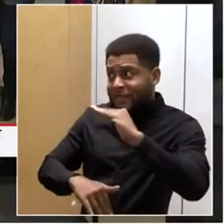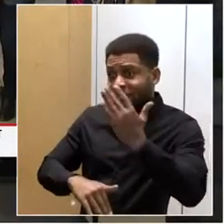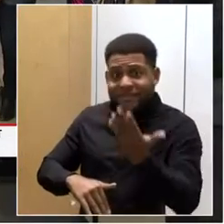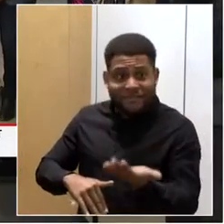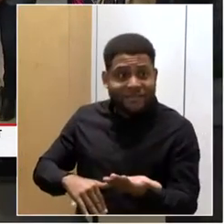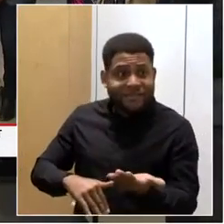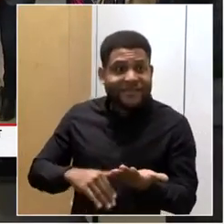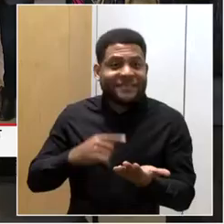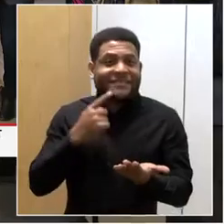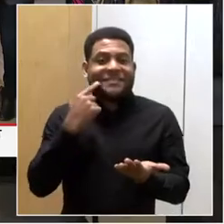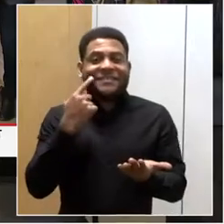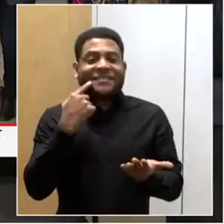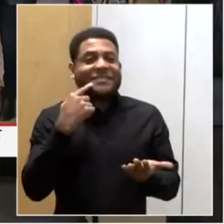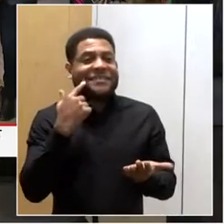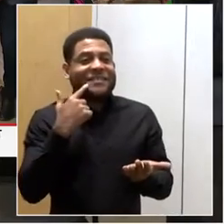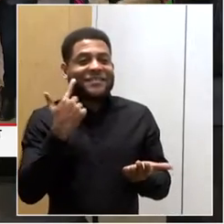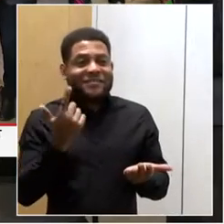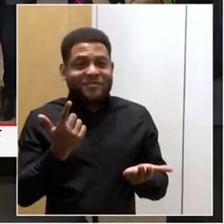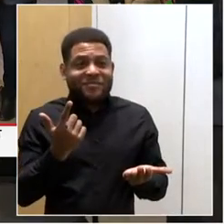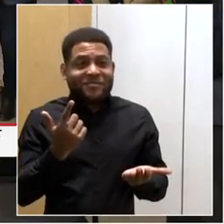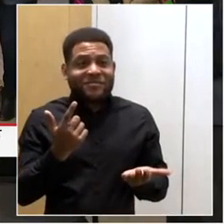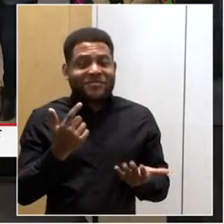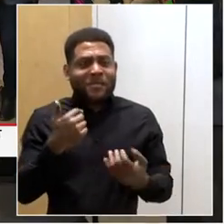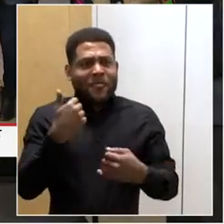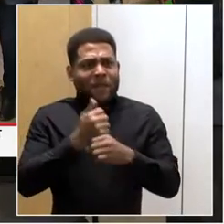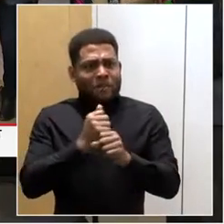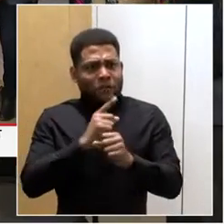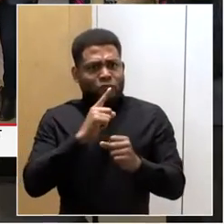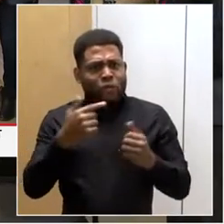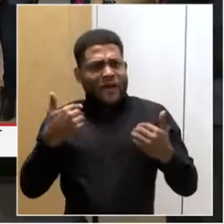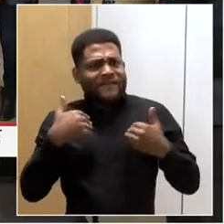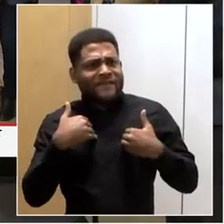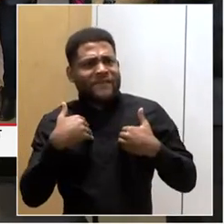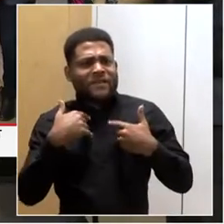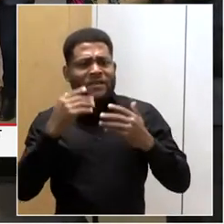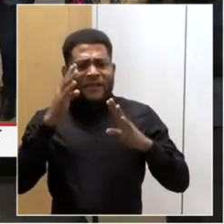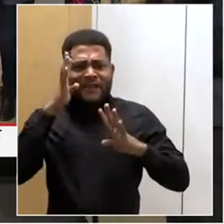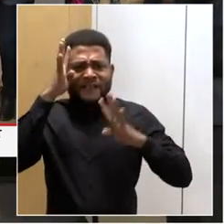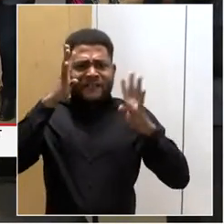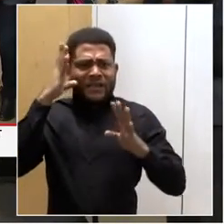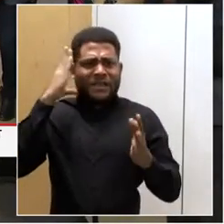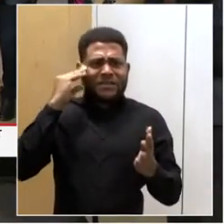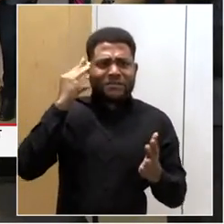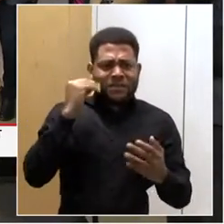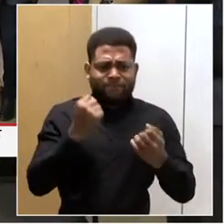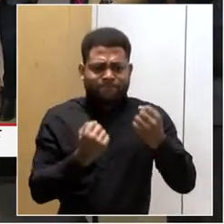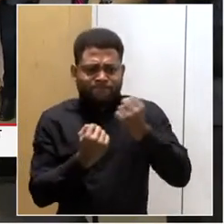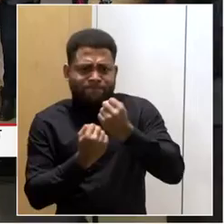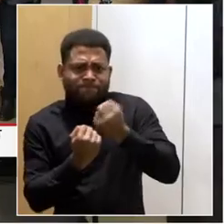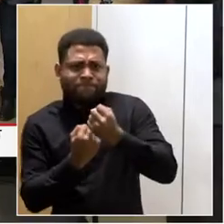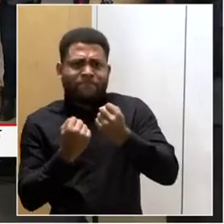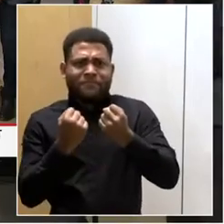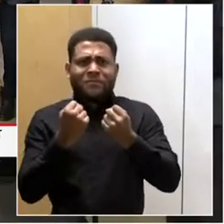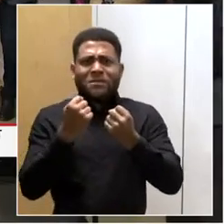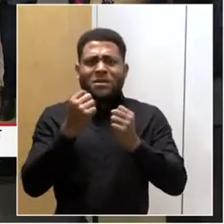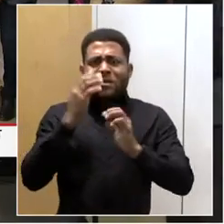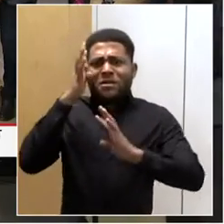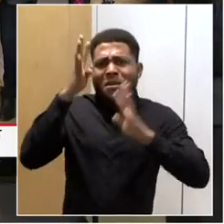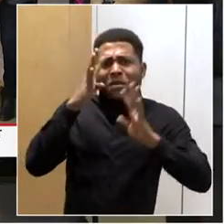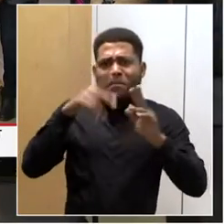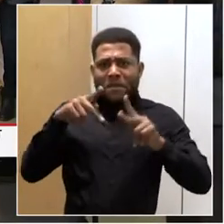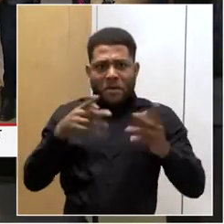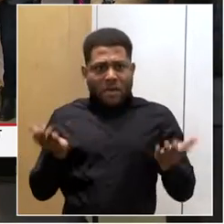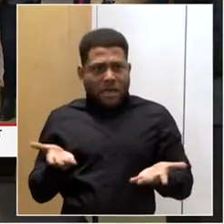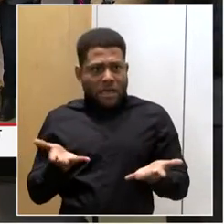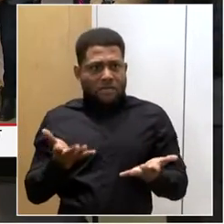floor. But to be able to bring those creative experiences to support our creative economy is so very important in